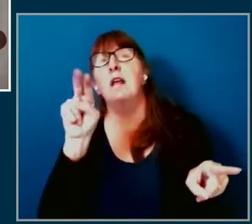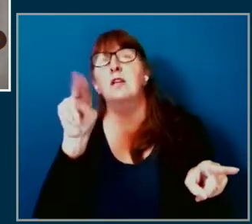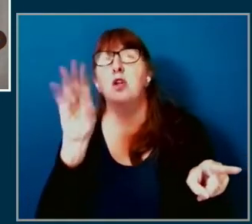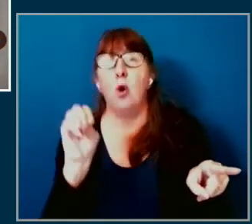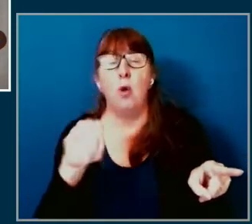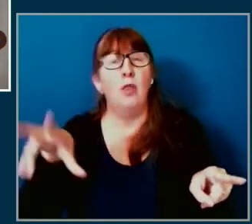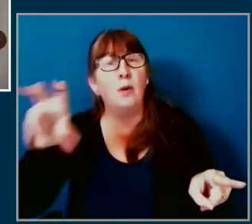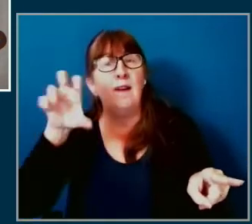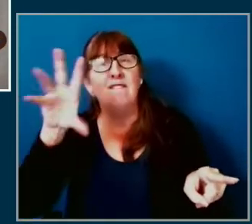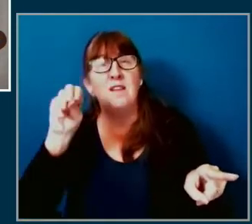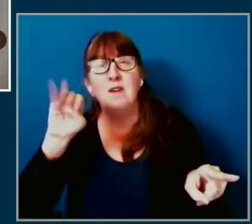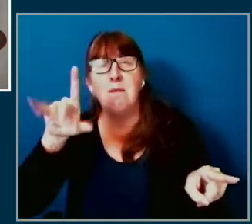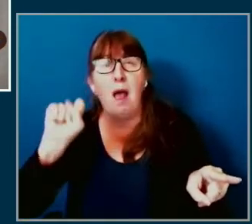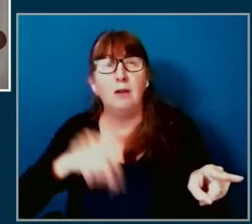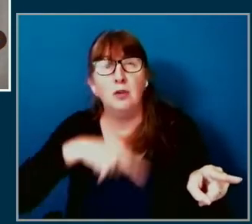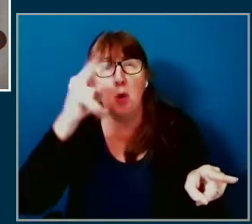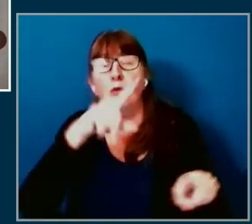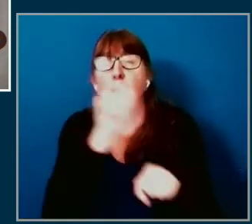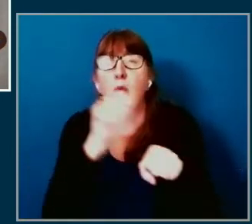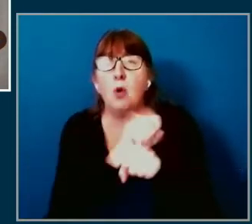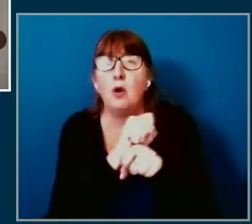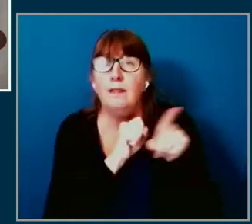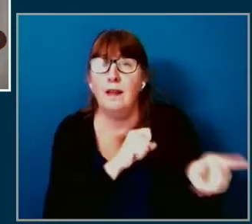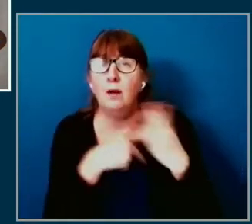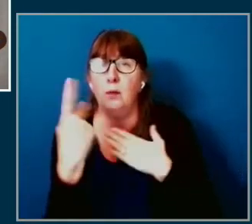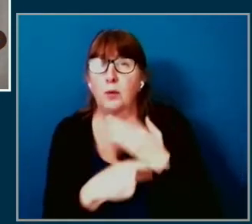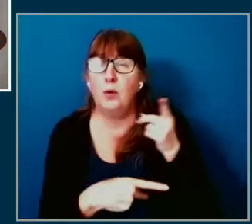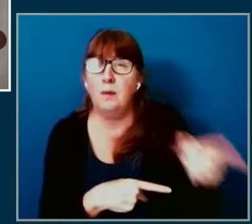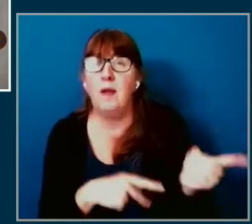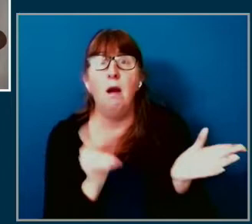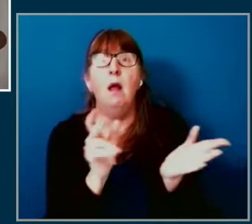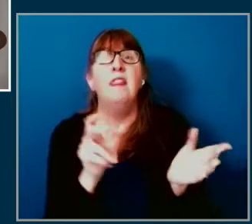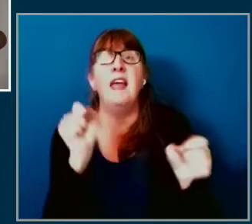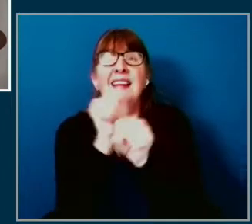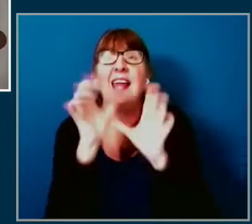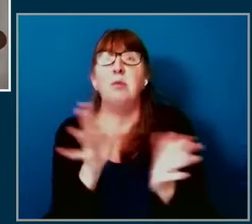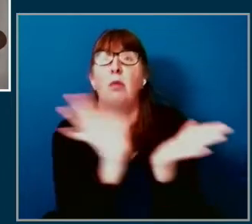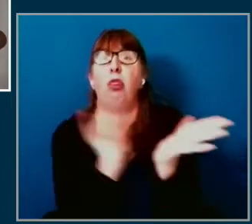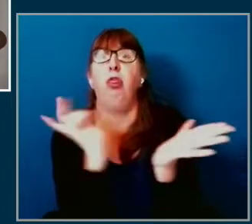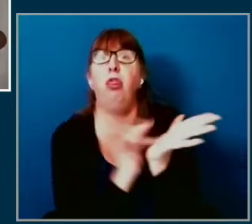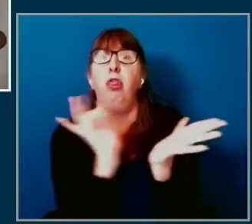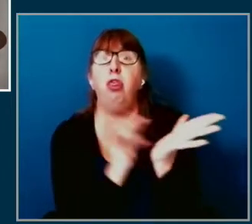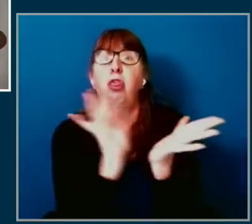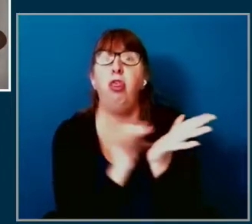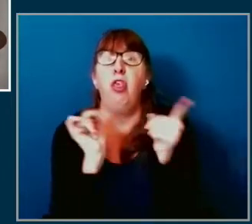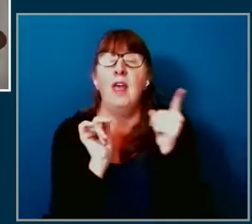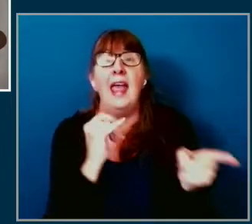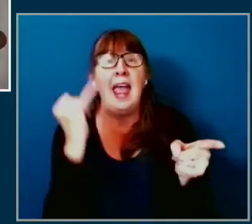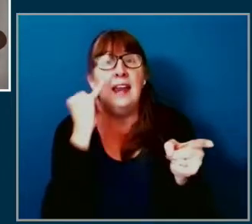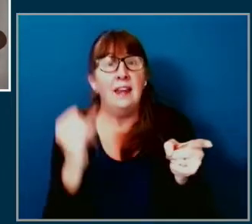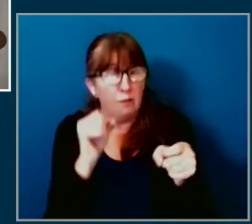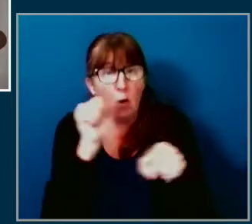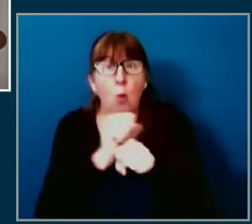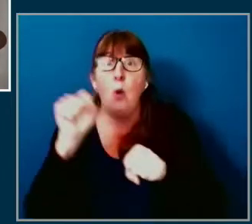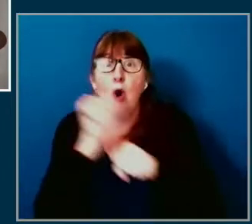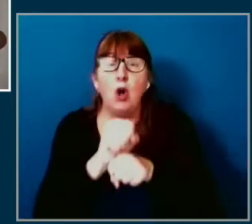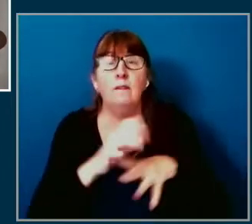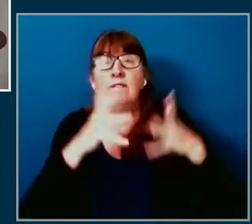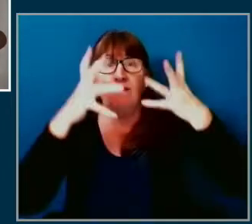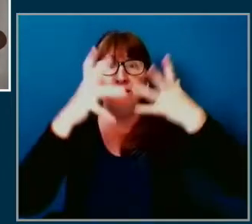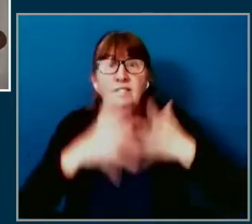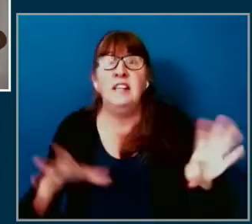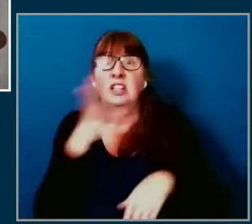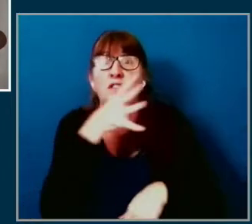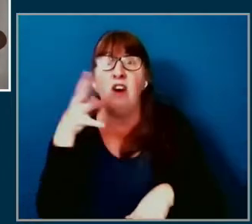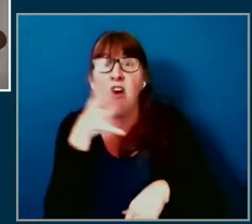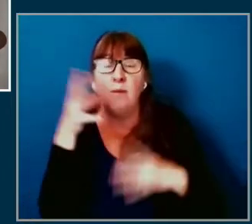Bracero program, a program that exploited laborers and then deported them as soon as they had finished picking the crops on those California